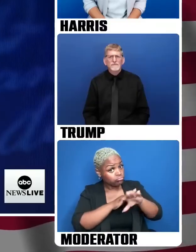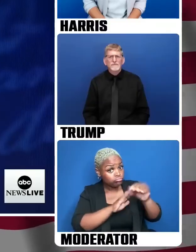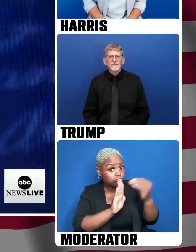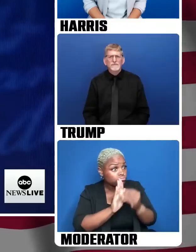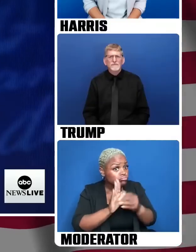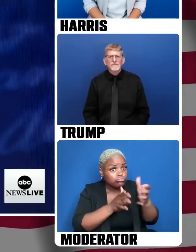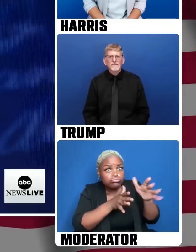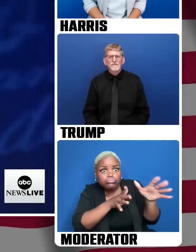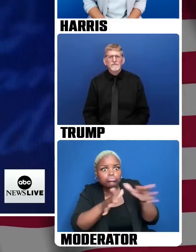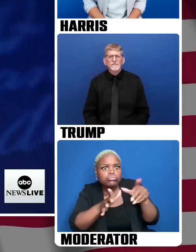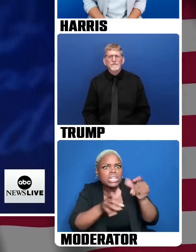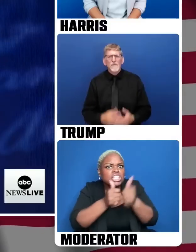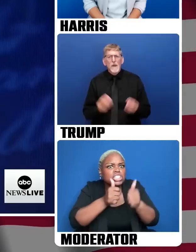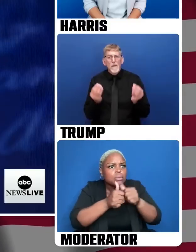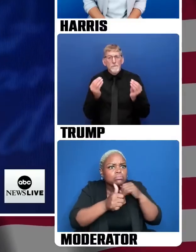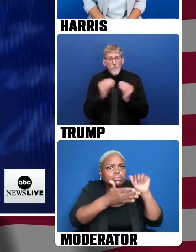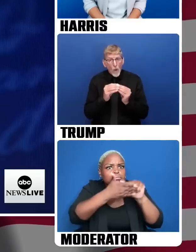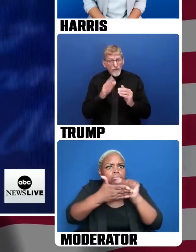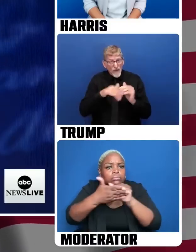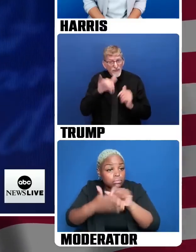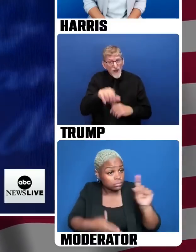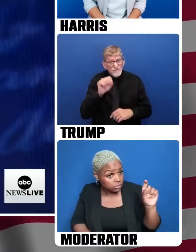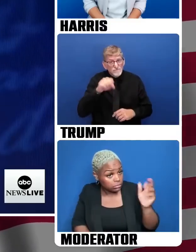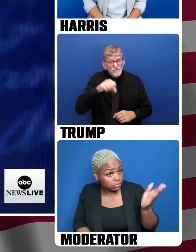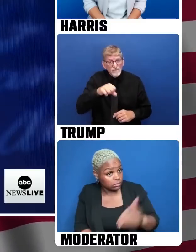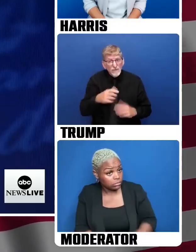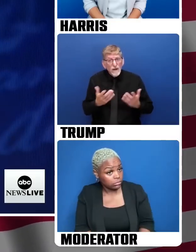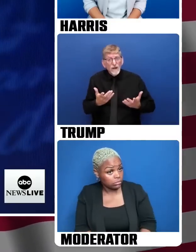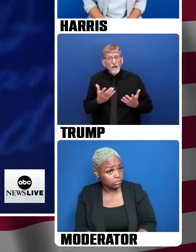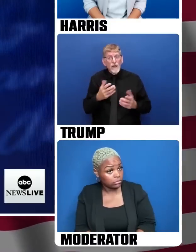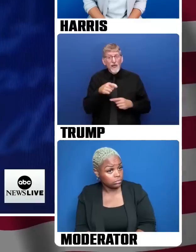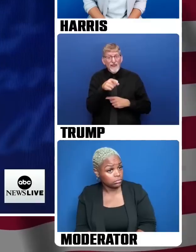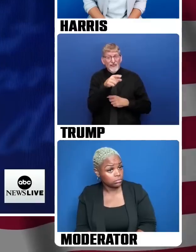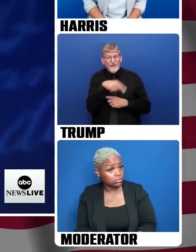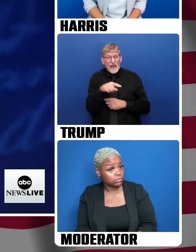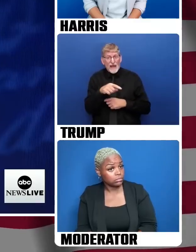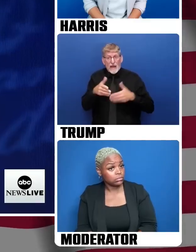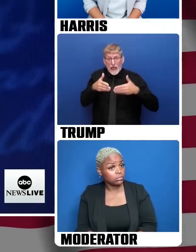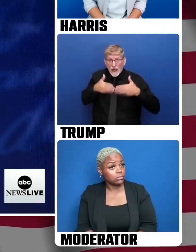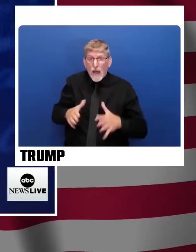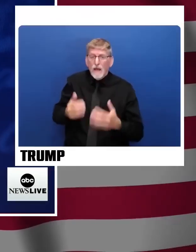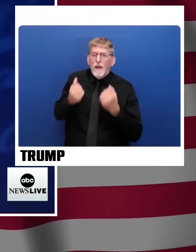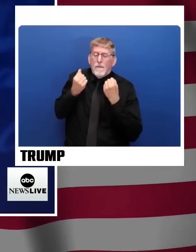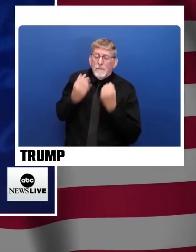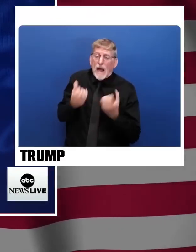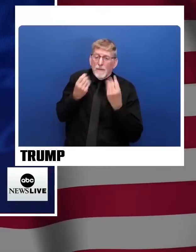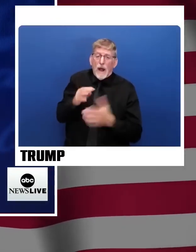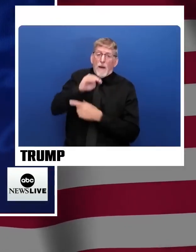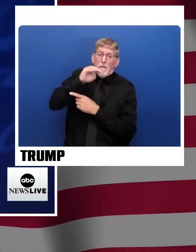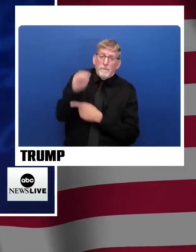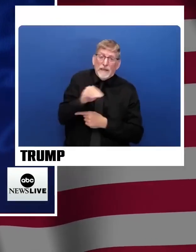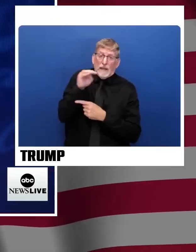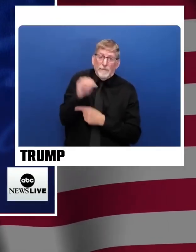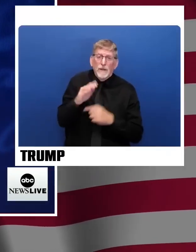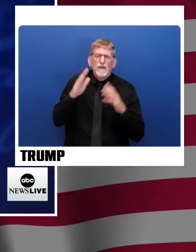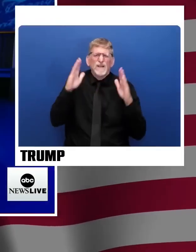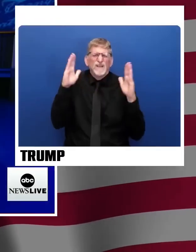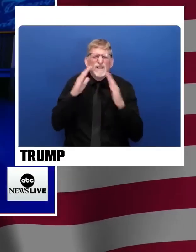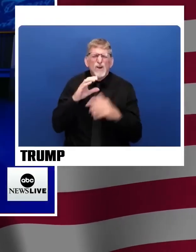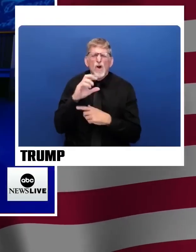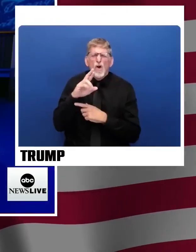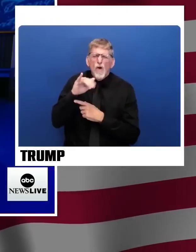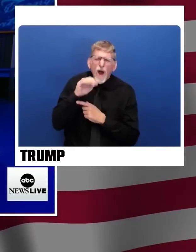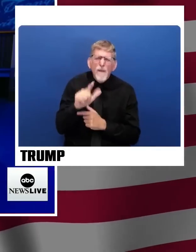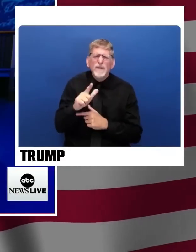higher. Because of them. They allowed criminals, many millions of criminals. They allowed terrorists. They allowed